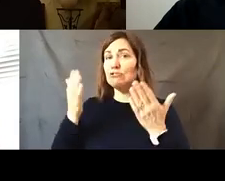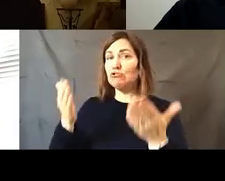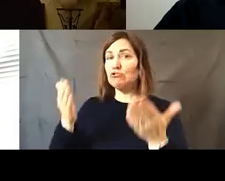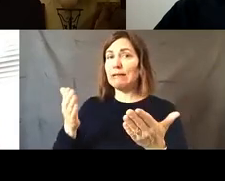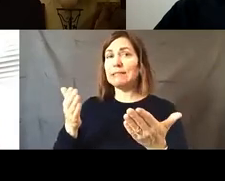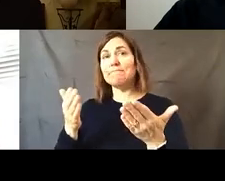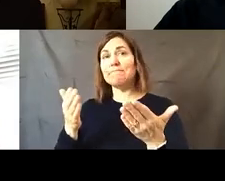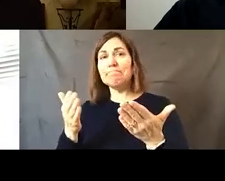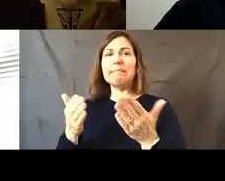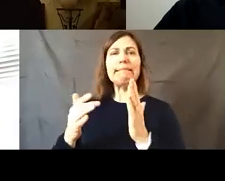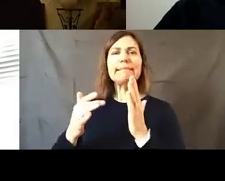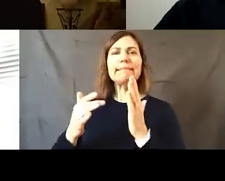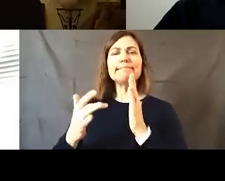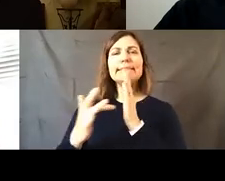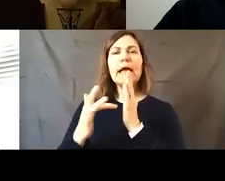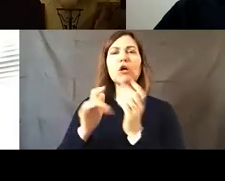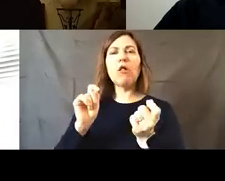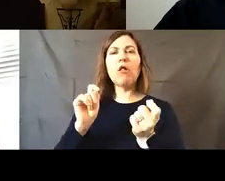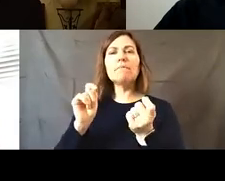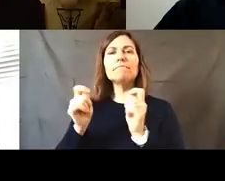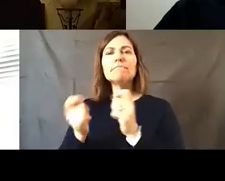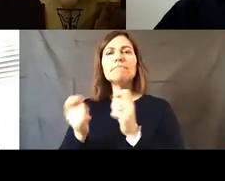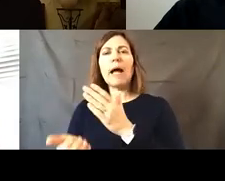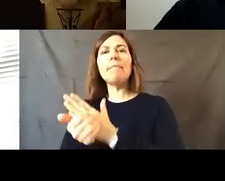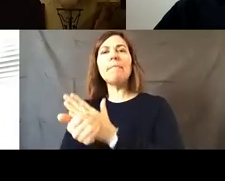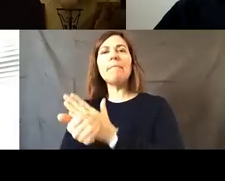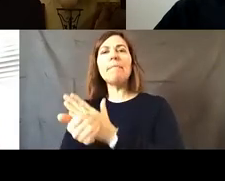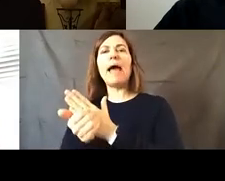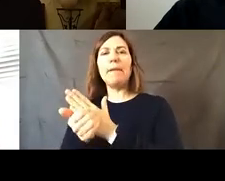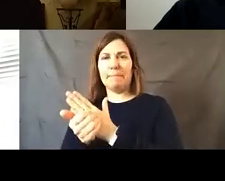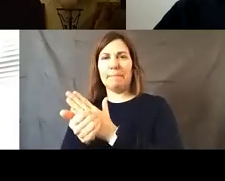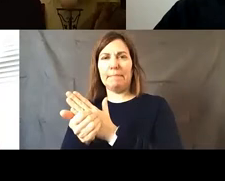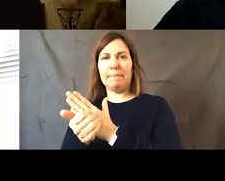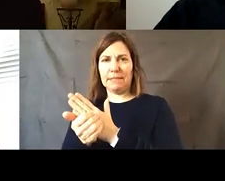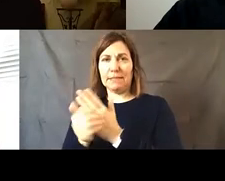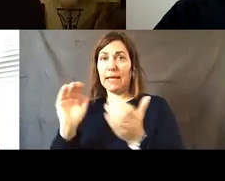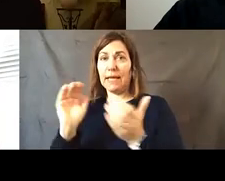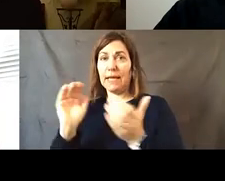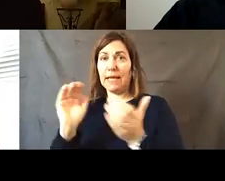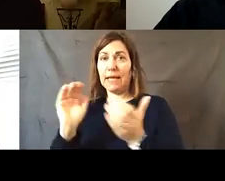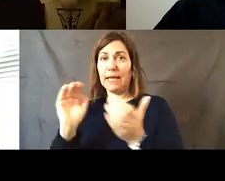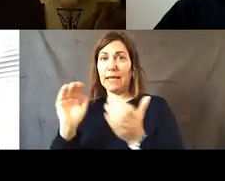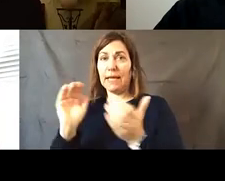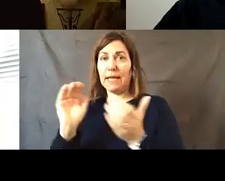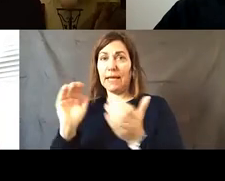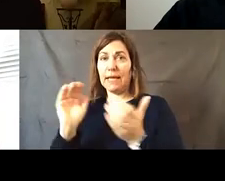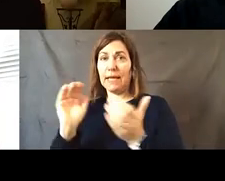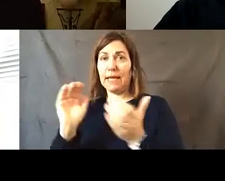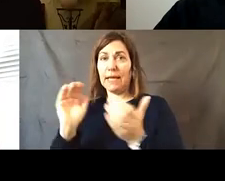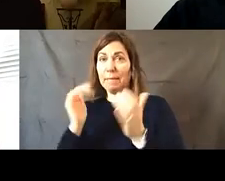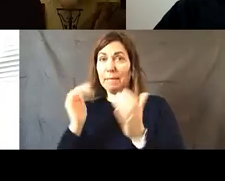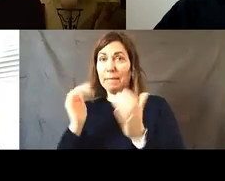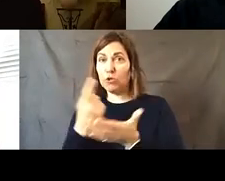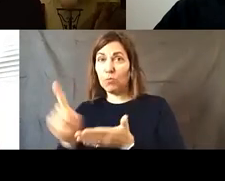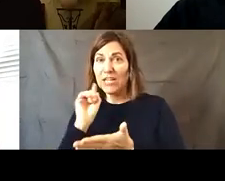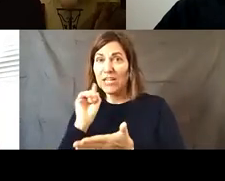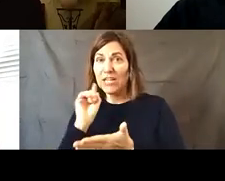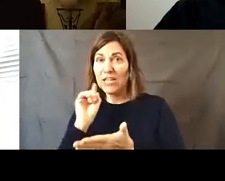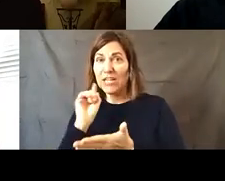amendments compared to what we did last week. These are just technical amendments and I can summarize them. But what I did